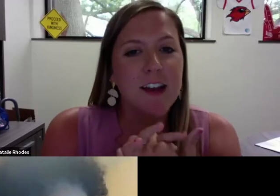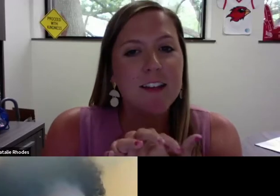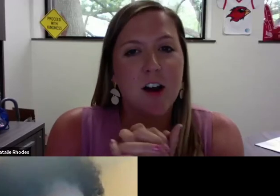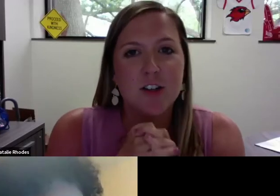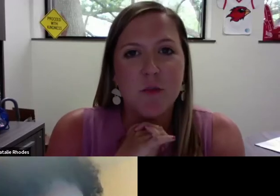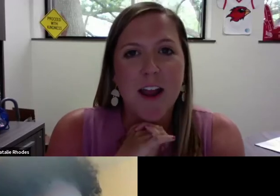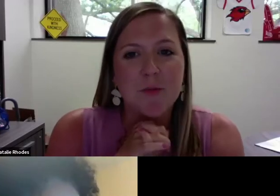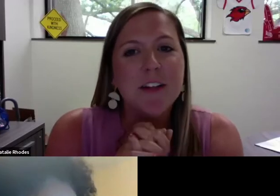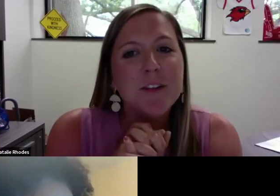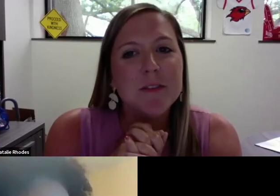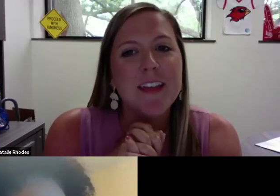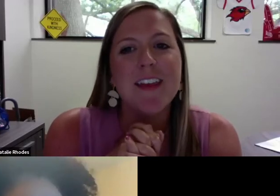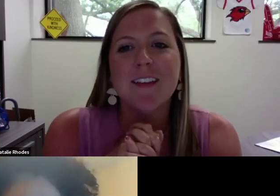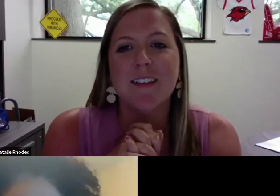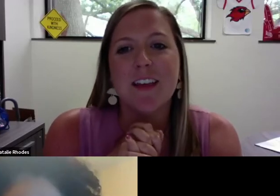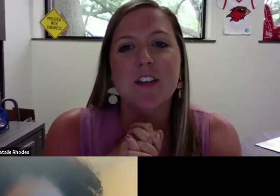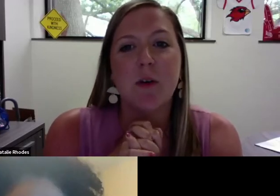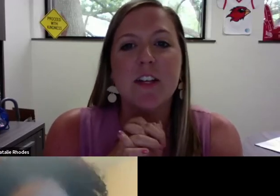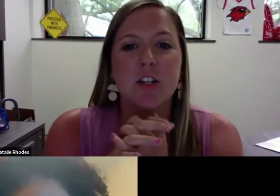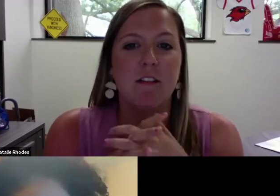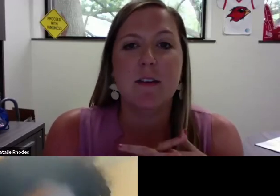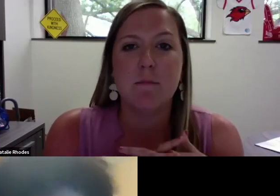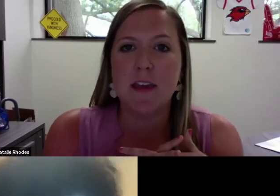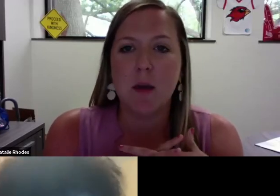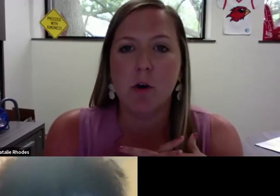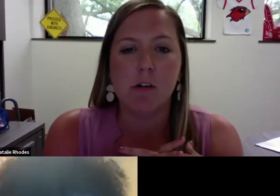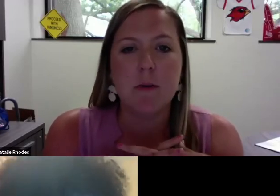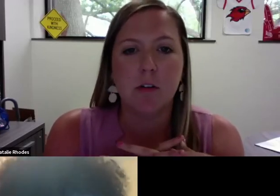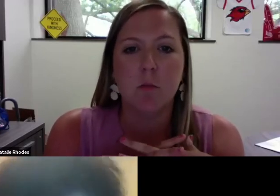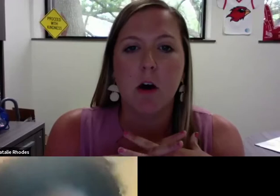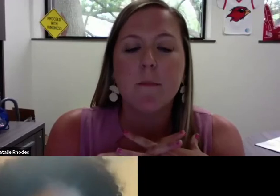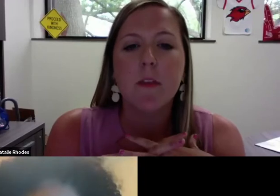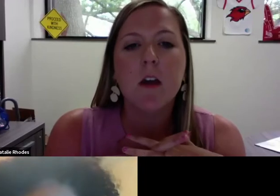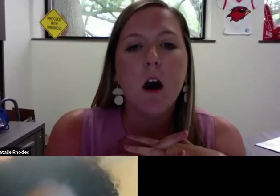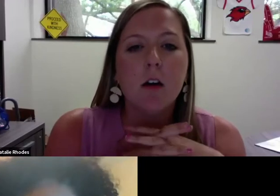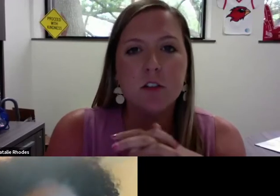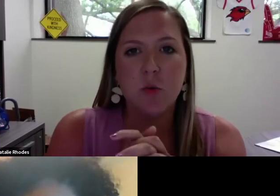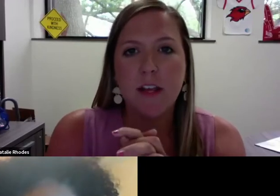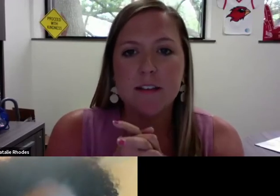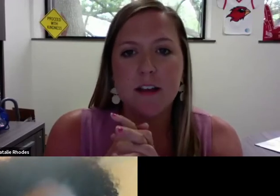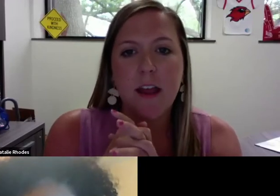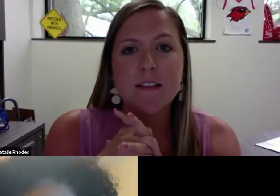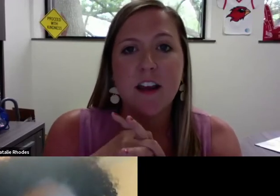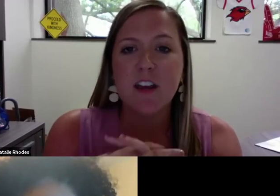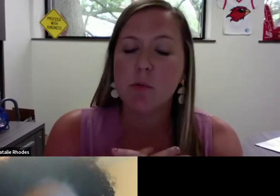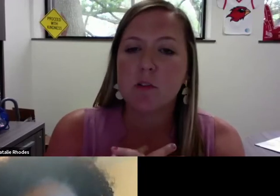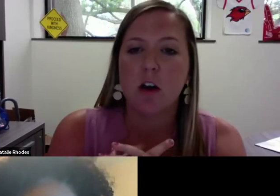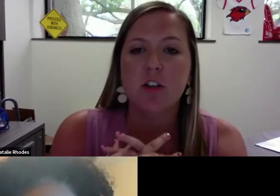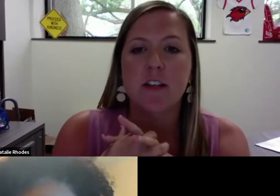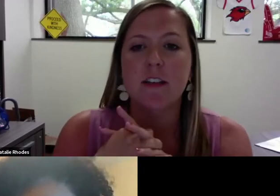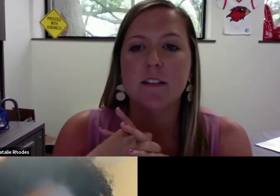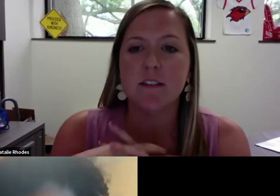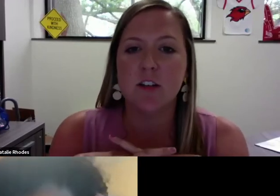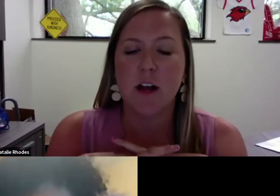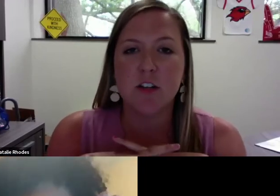guest today is Dr. Brian Williams. He is the director of the MPA program here at Lamar. Also joining us today is Stephanie Broussard.